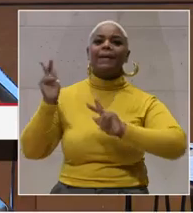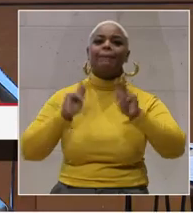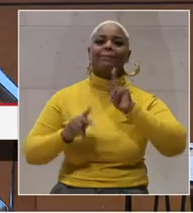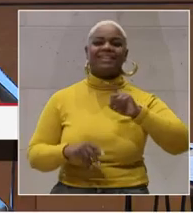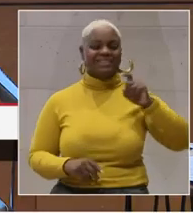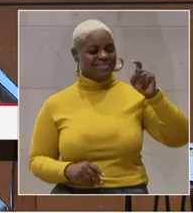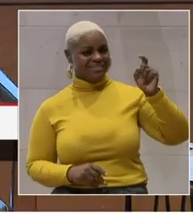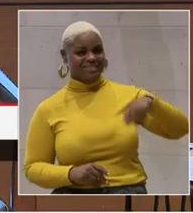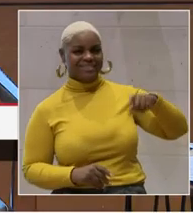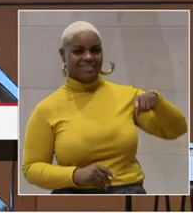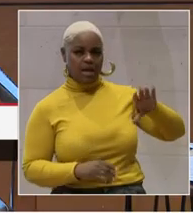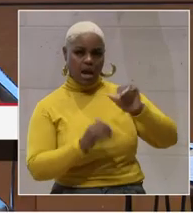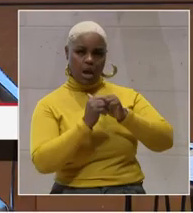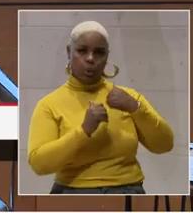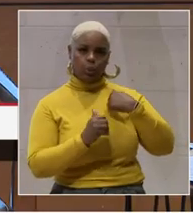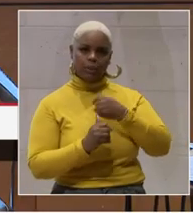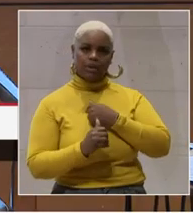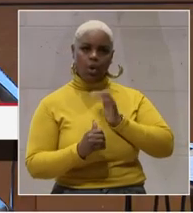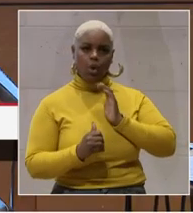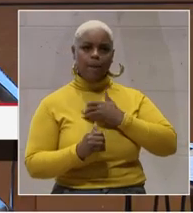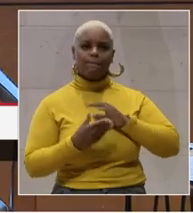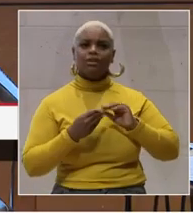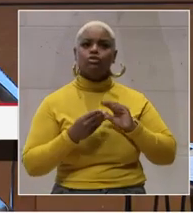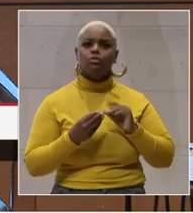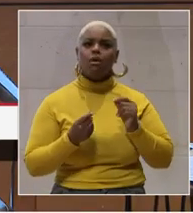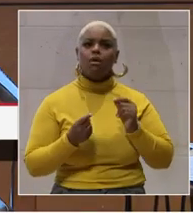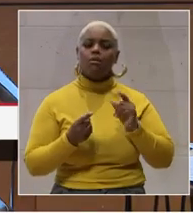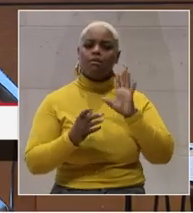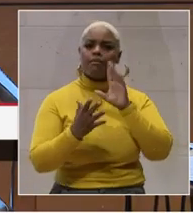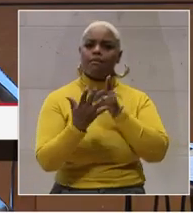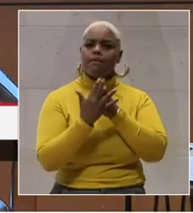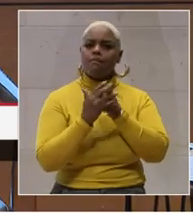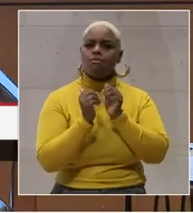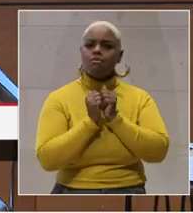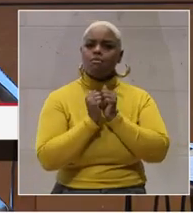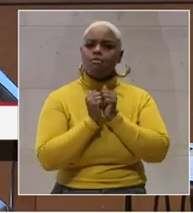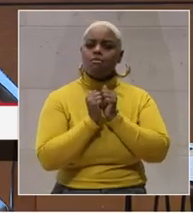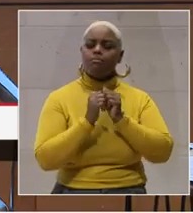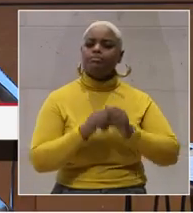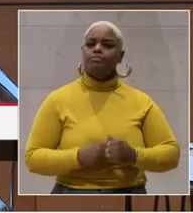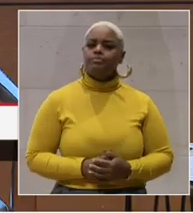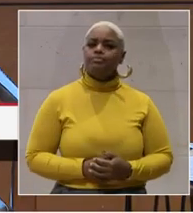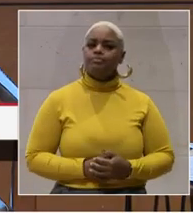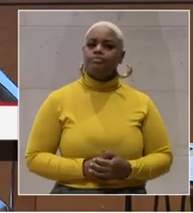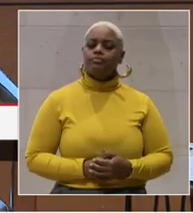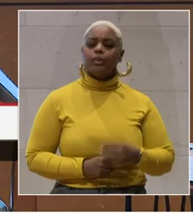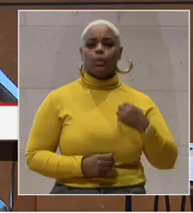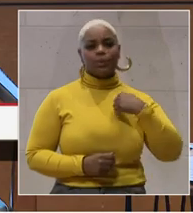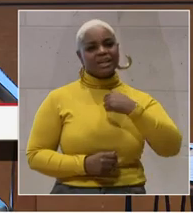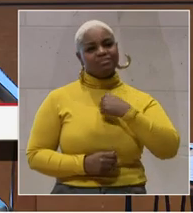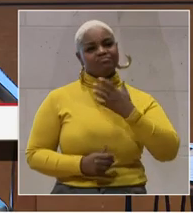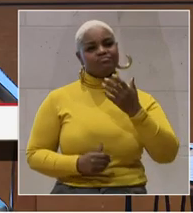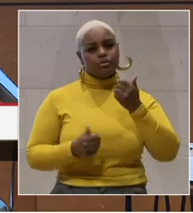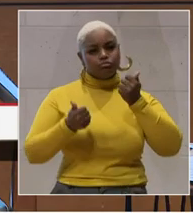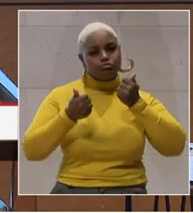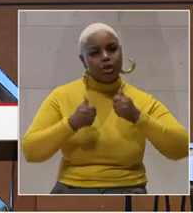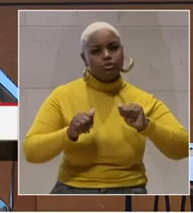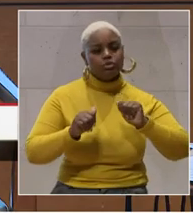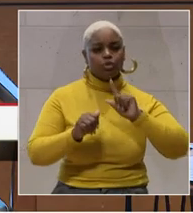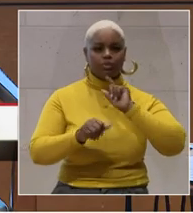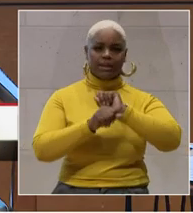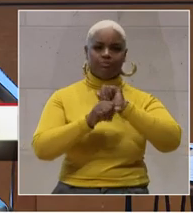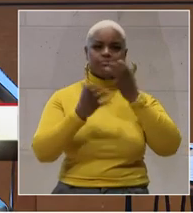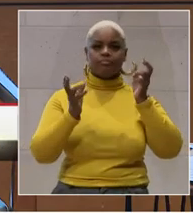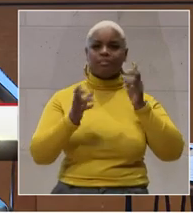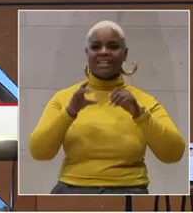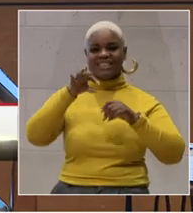come with the resources that we have out there. But we've planted so many seeds across this country, and